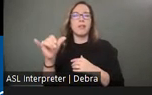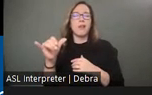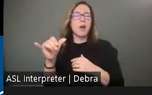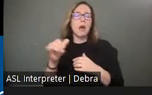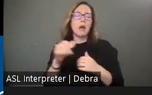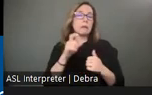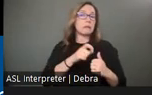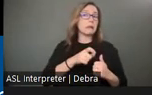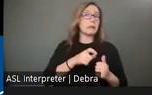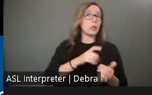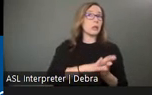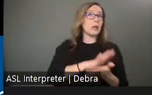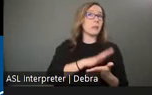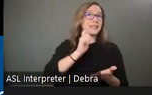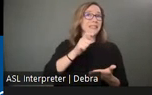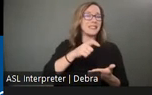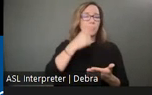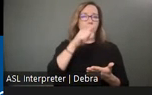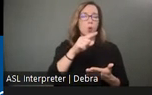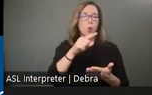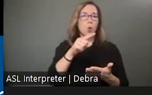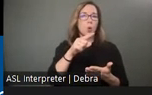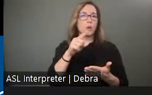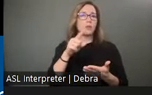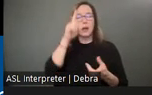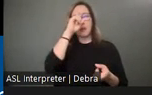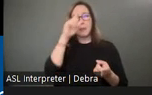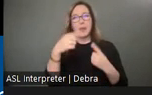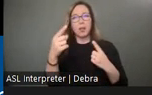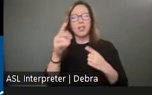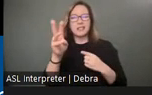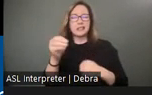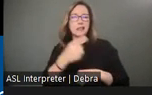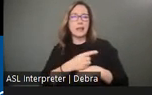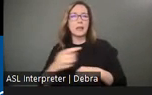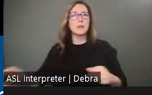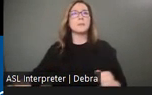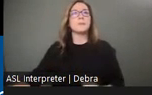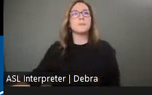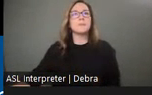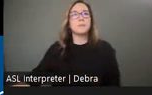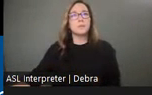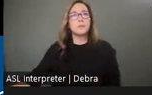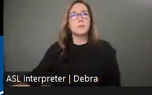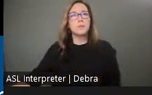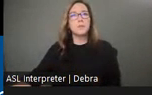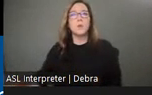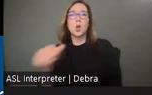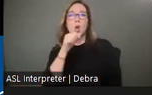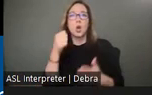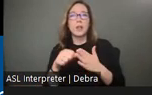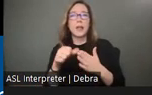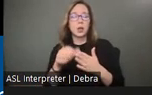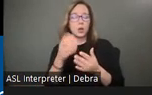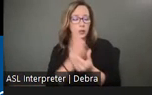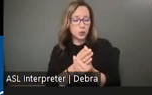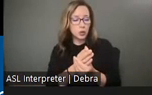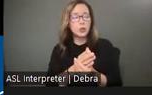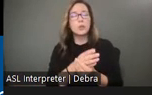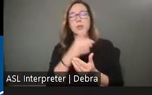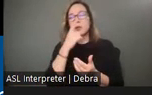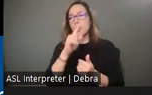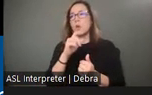documents within a 60-day appeal period. We've also updated our ineligible letter inserts to provide examples of uninsured